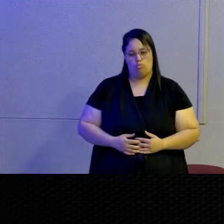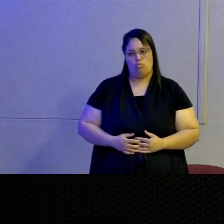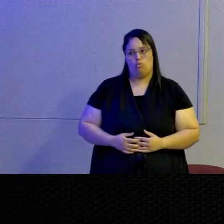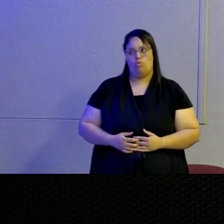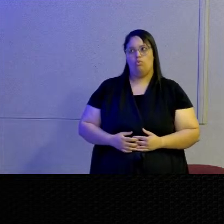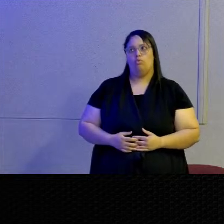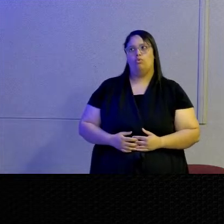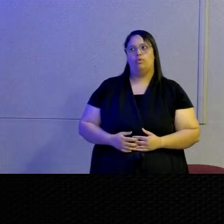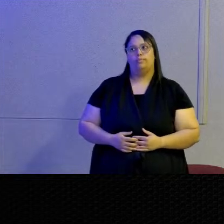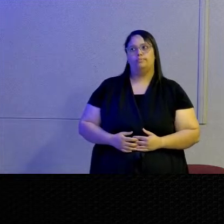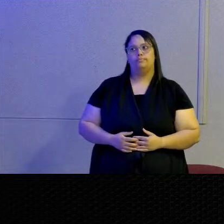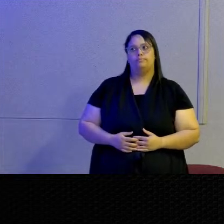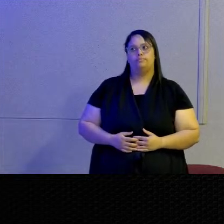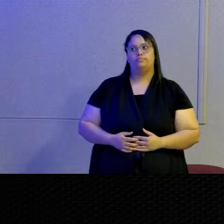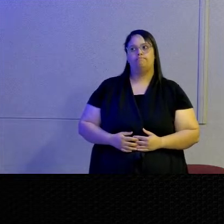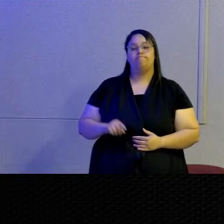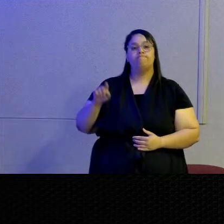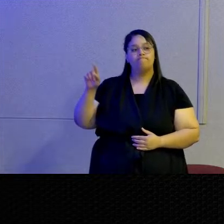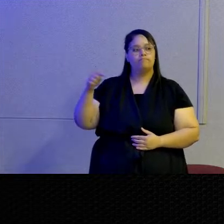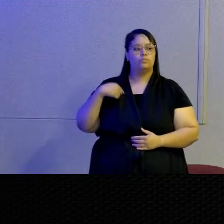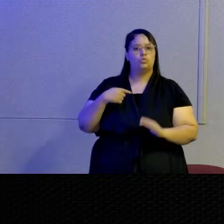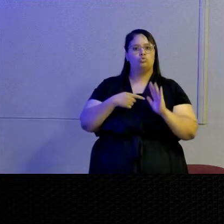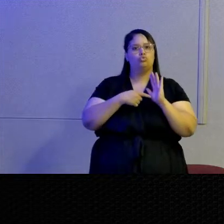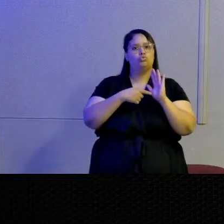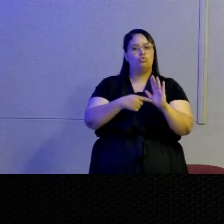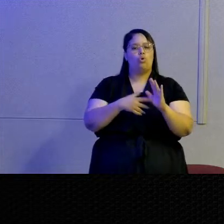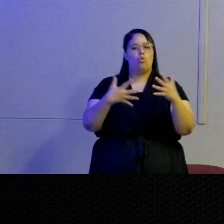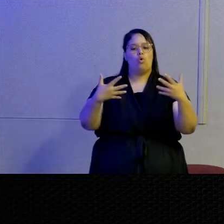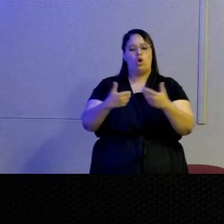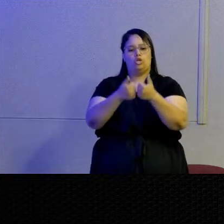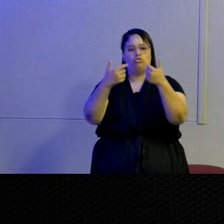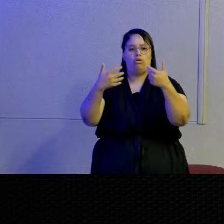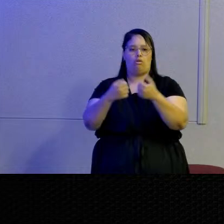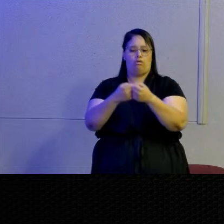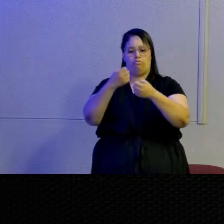And here I show again calculations